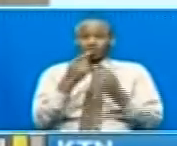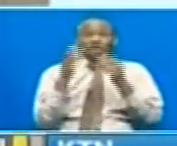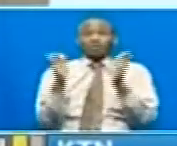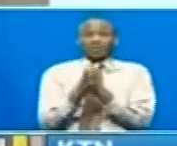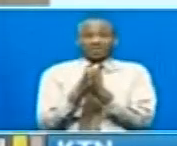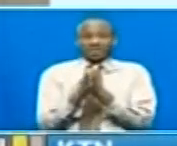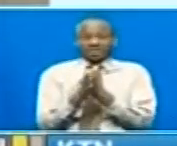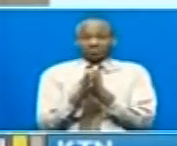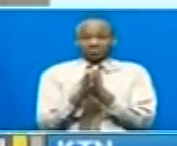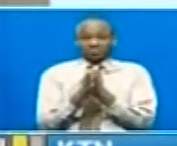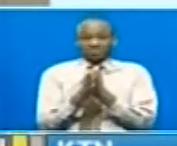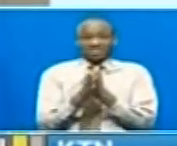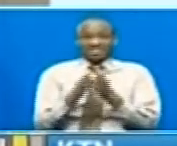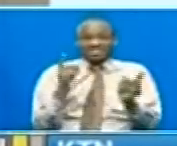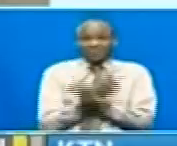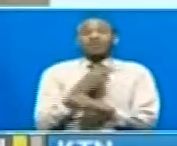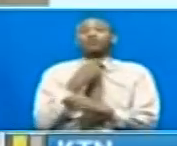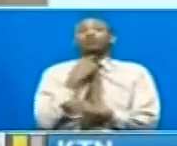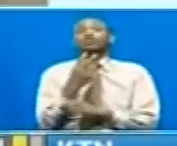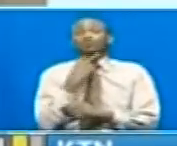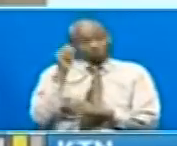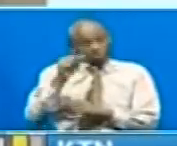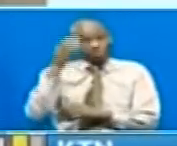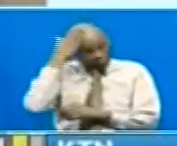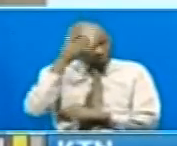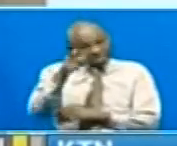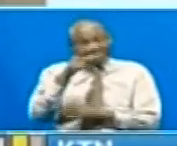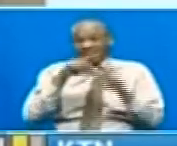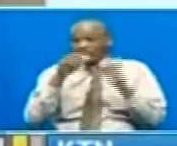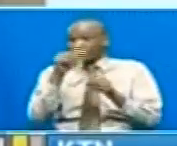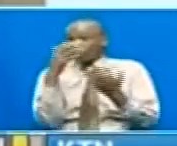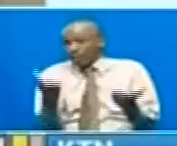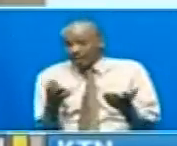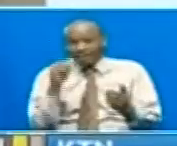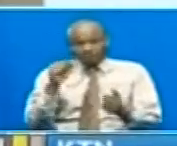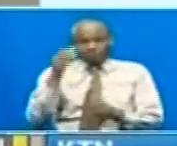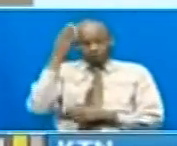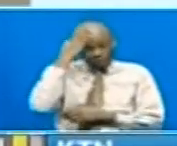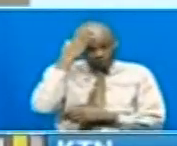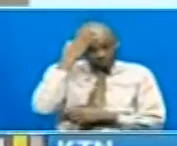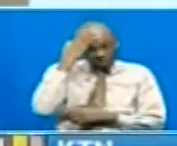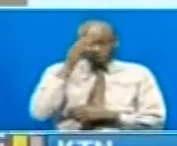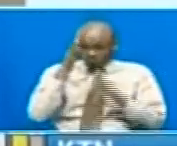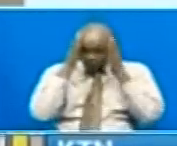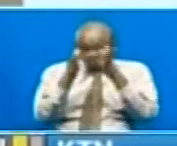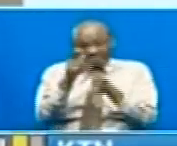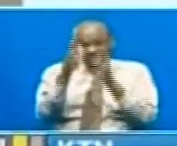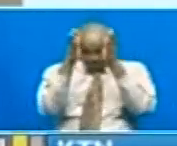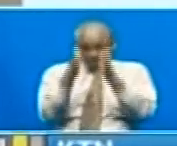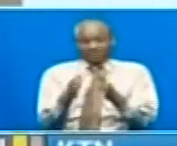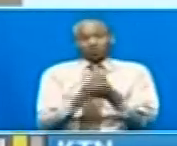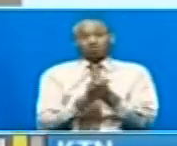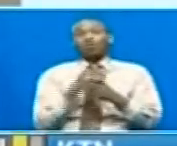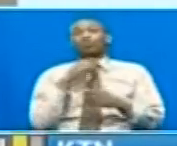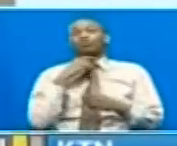some assets that can easily be traced. And you rule out some other people and you zero in on that